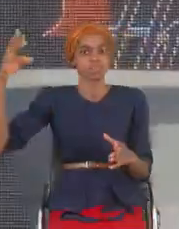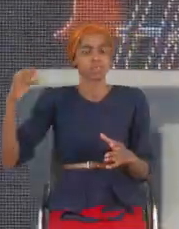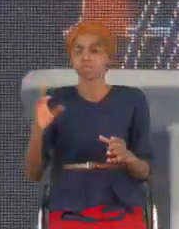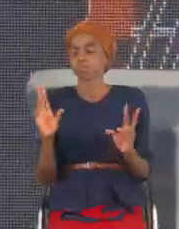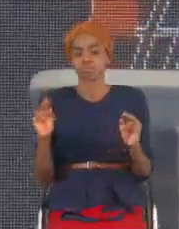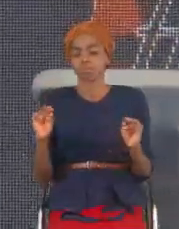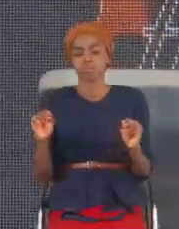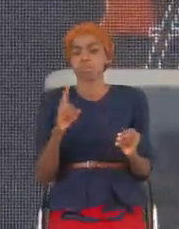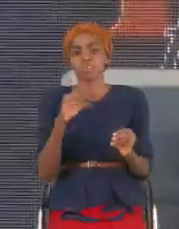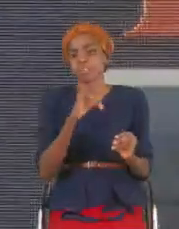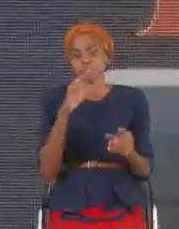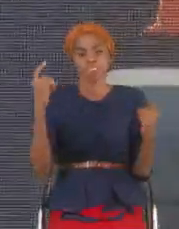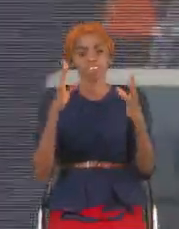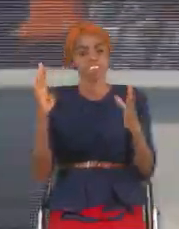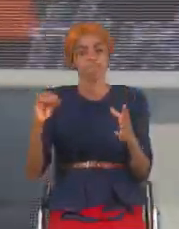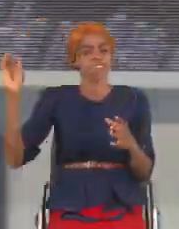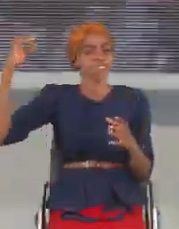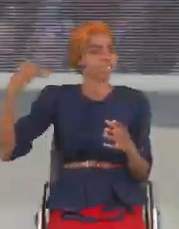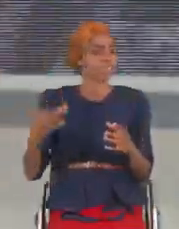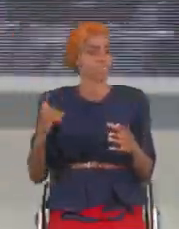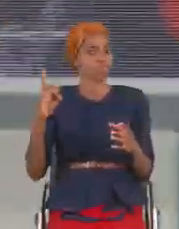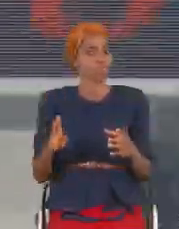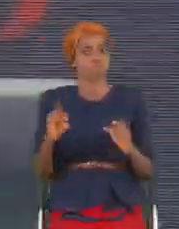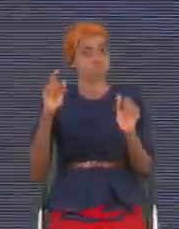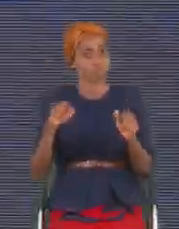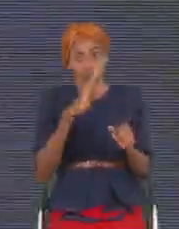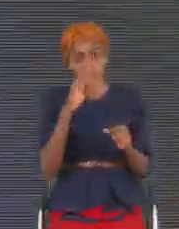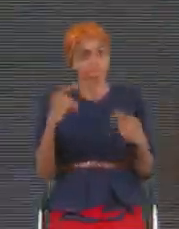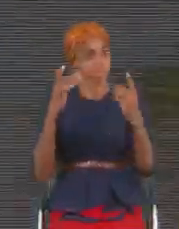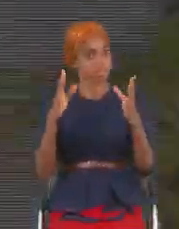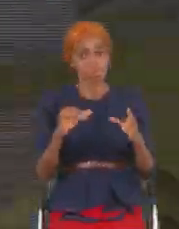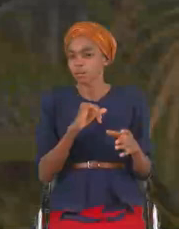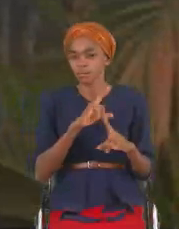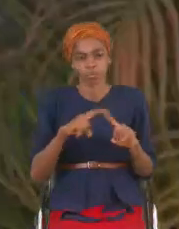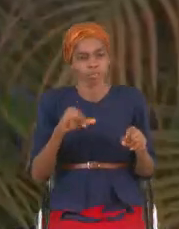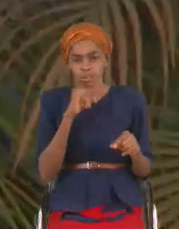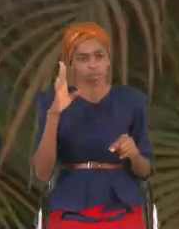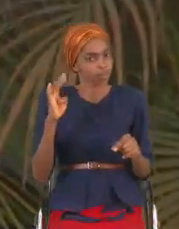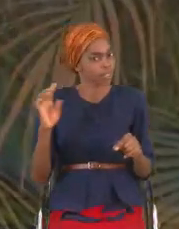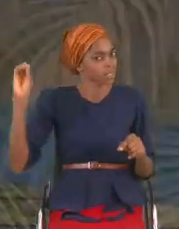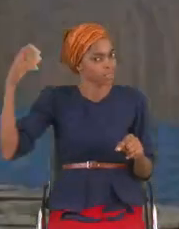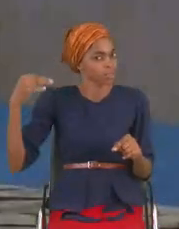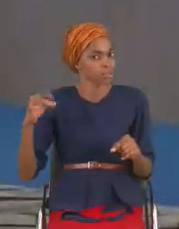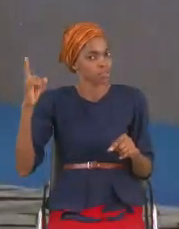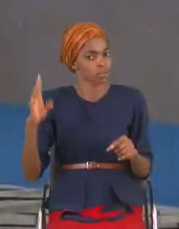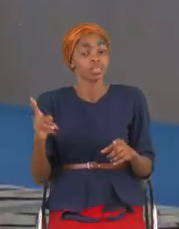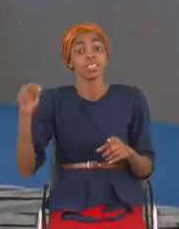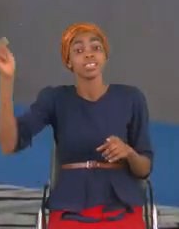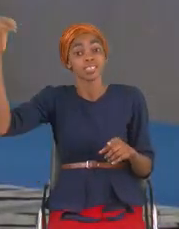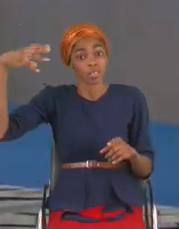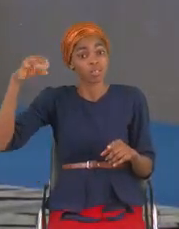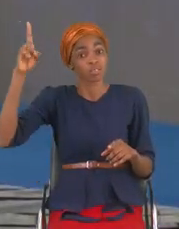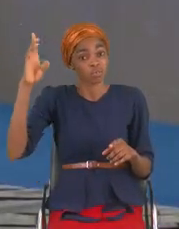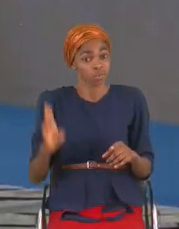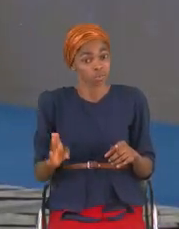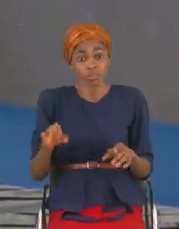not a sinner by the grace of God. You can be a sinner, but it's not by the grace of God. The grace of God